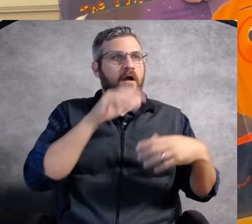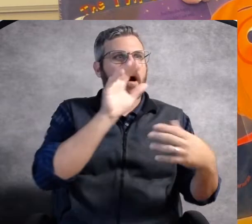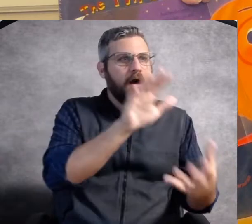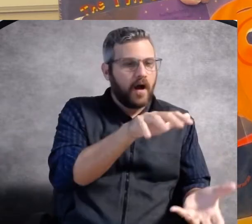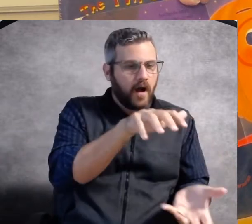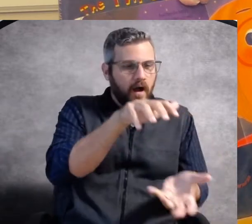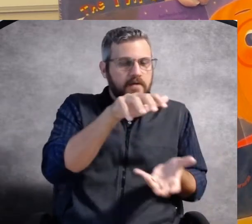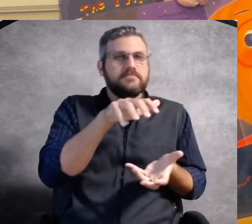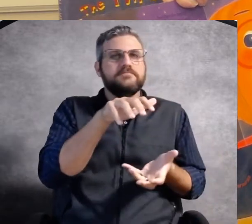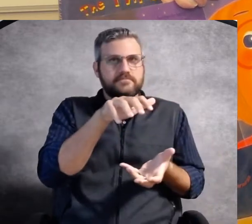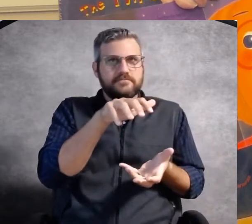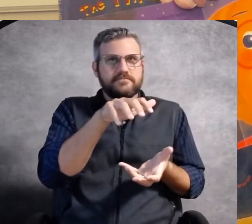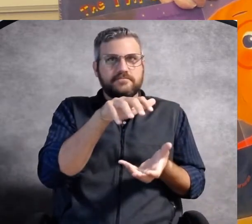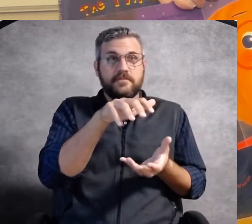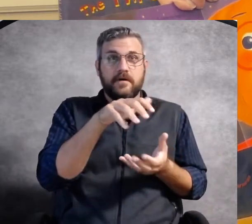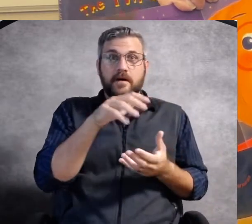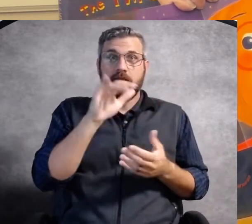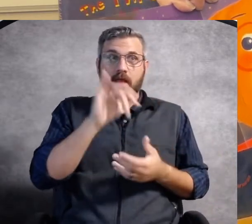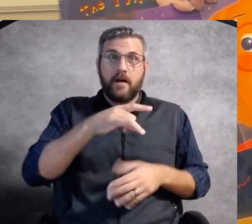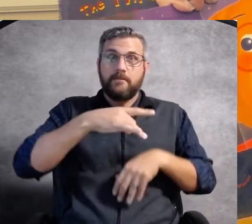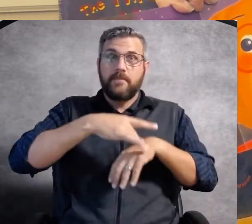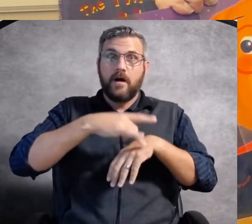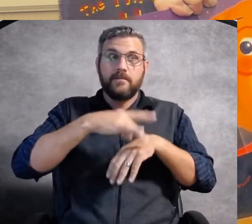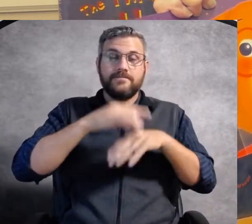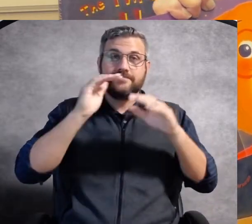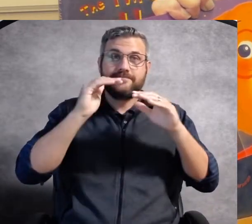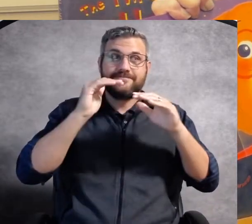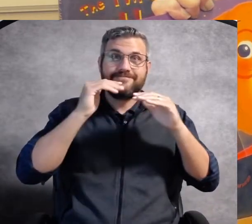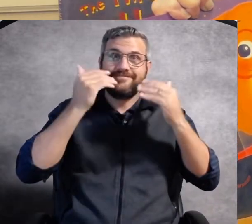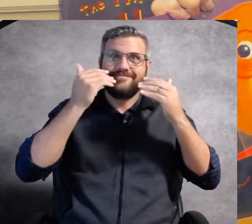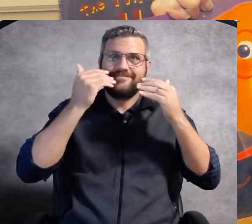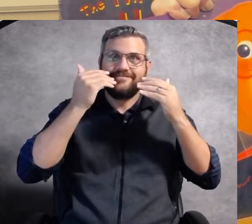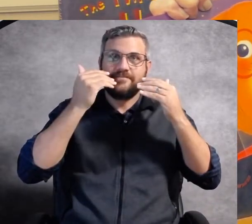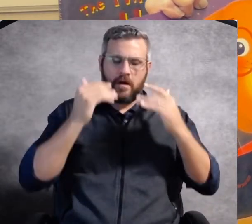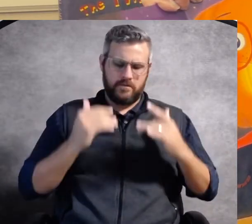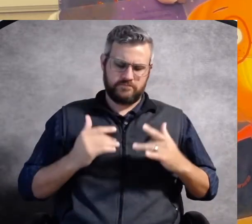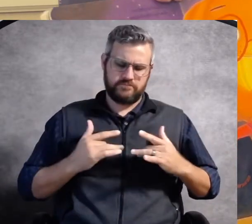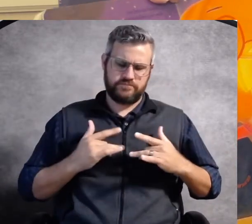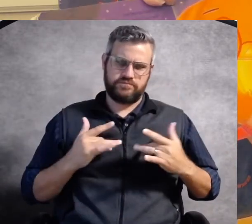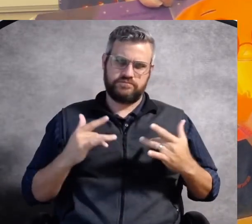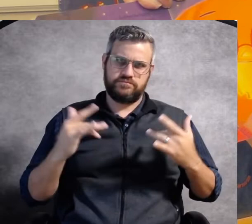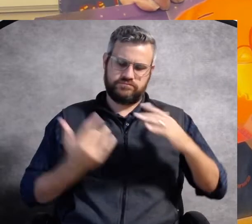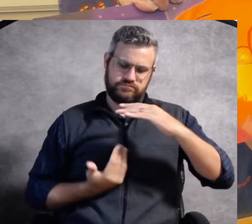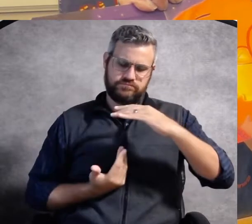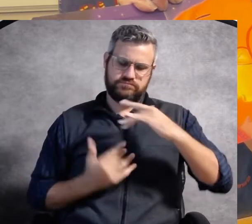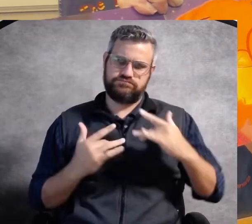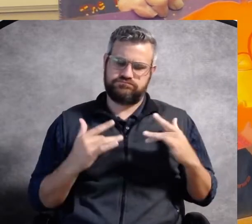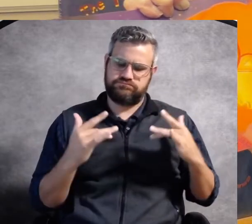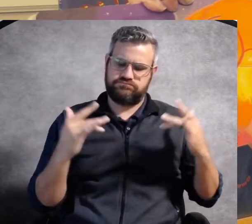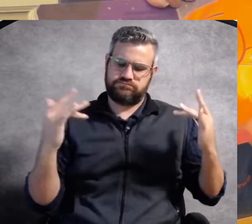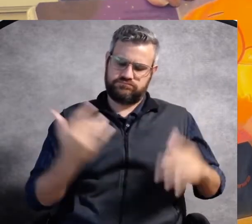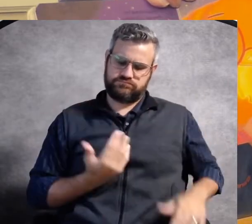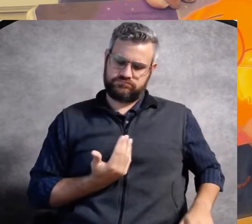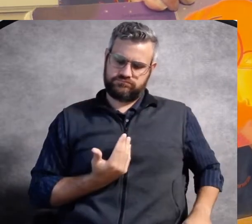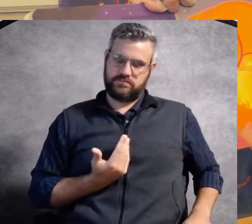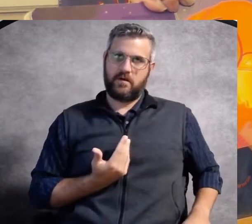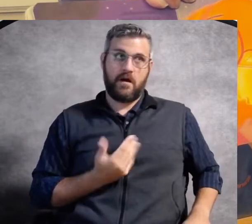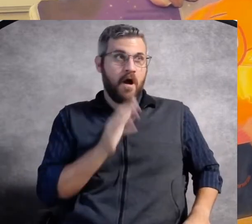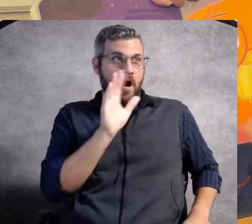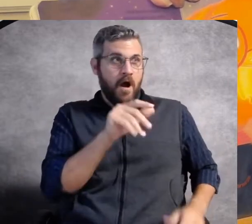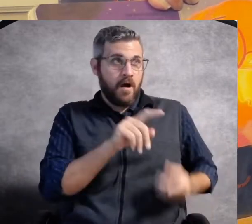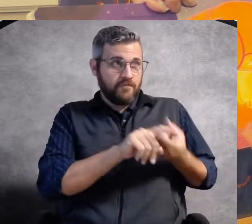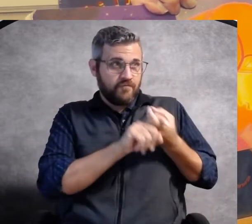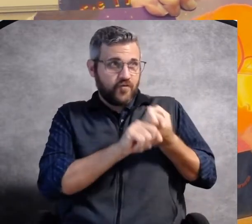And then the happy pumpkin didn't just smile. He shone. Let's